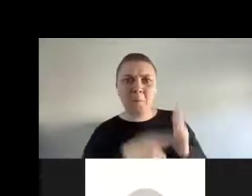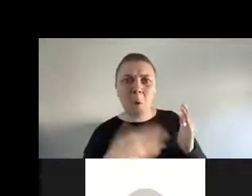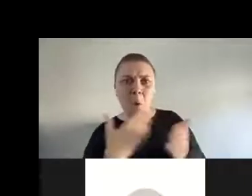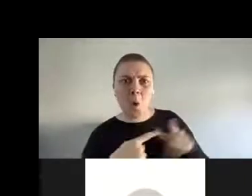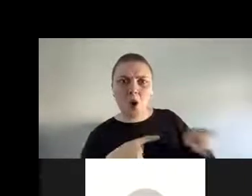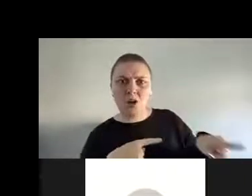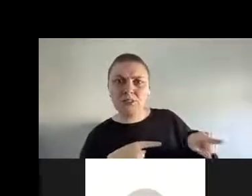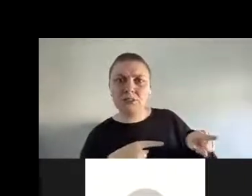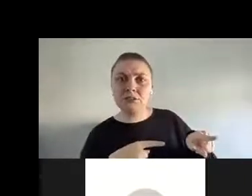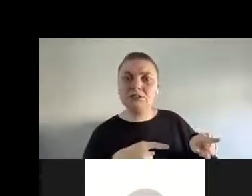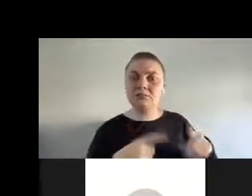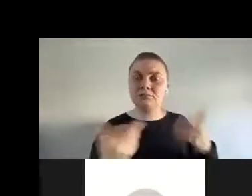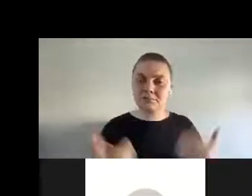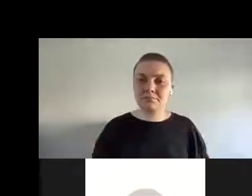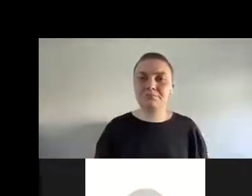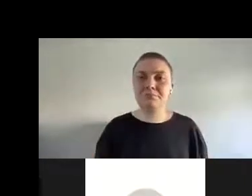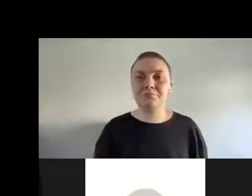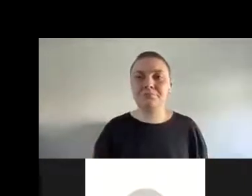well.